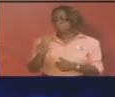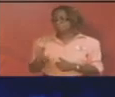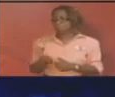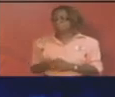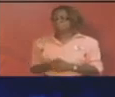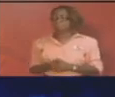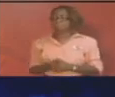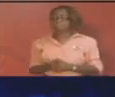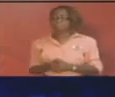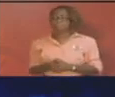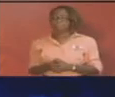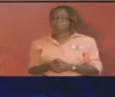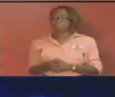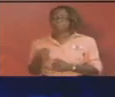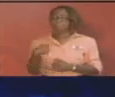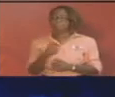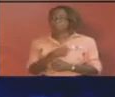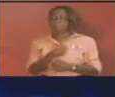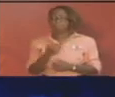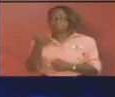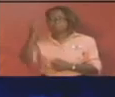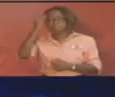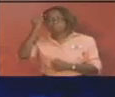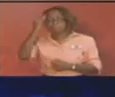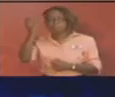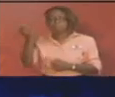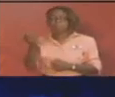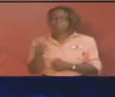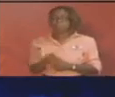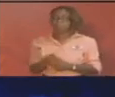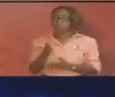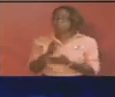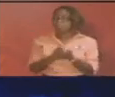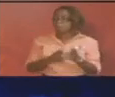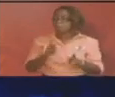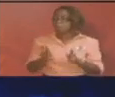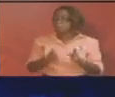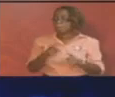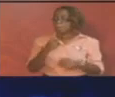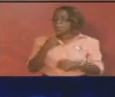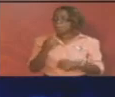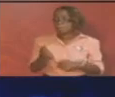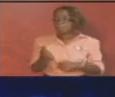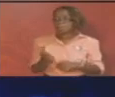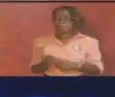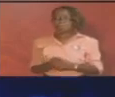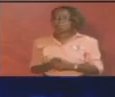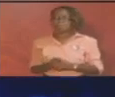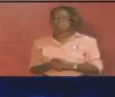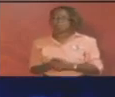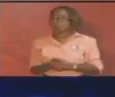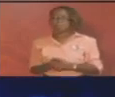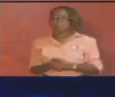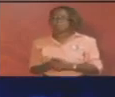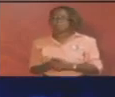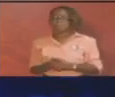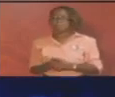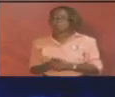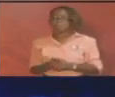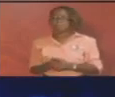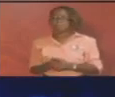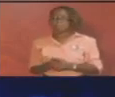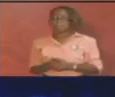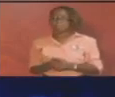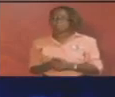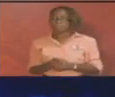to act in this country. It is also being alleged that one of Minister Diara Singh's relatives